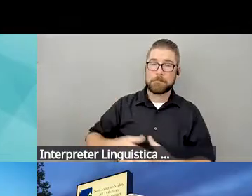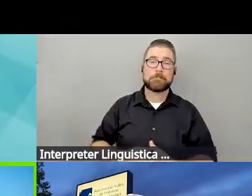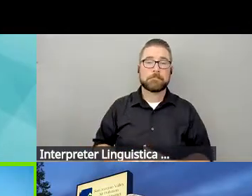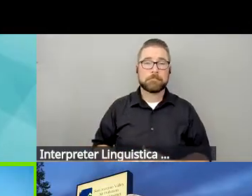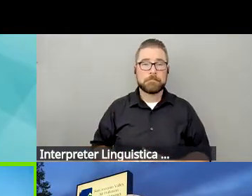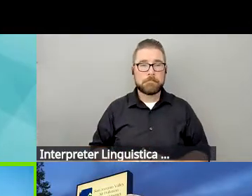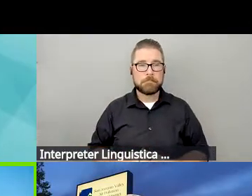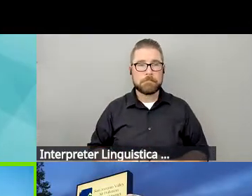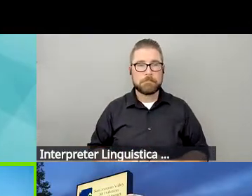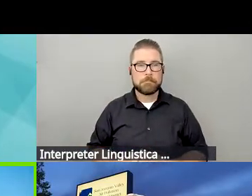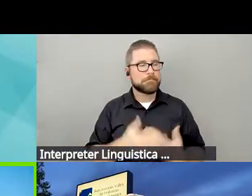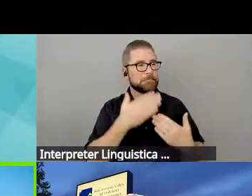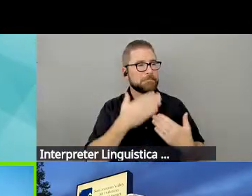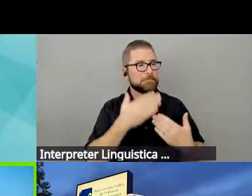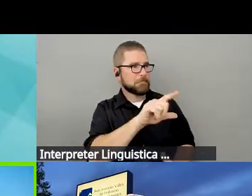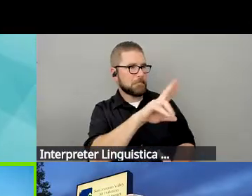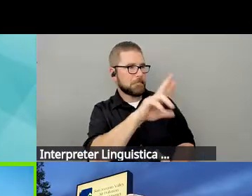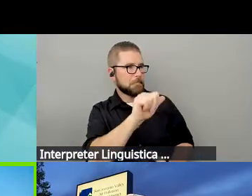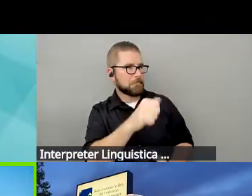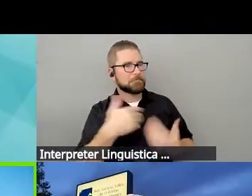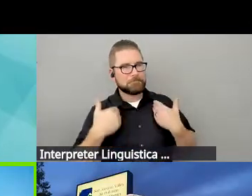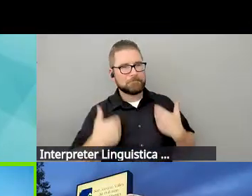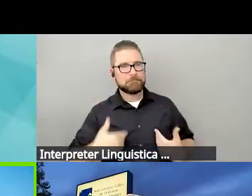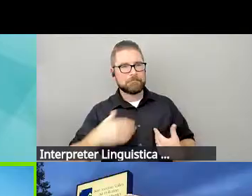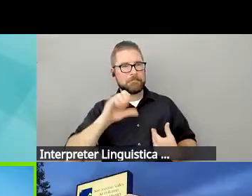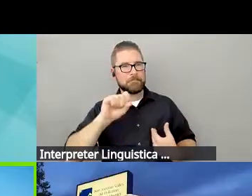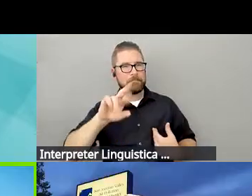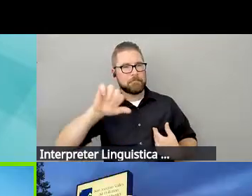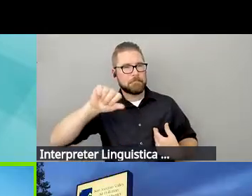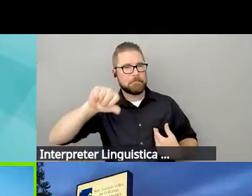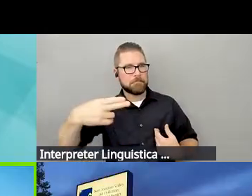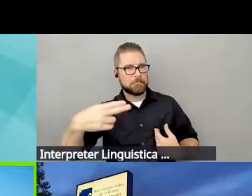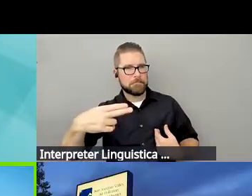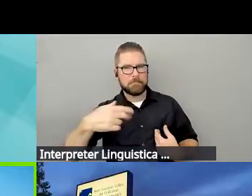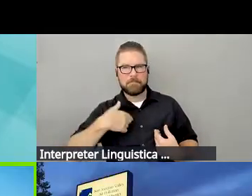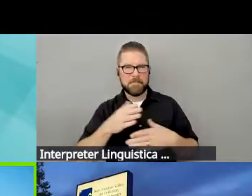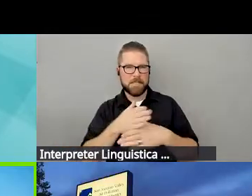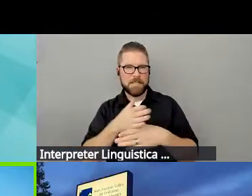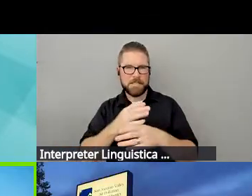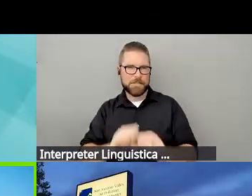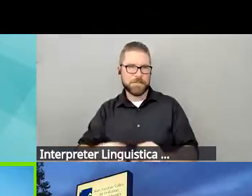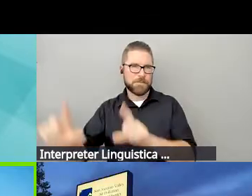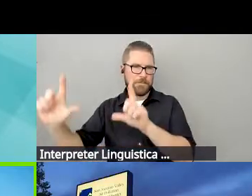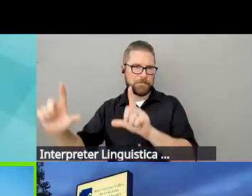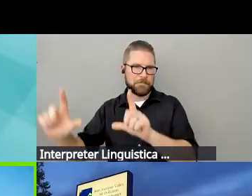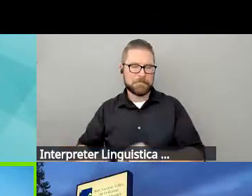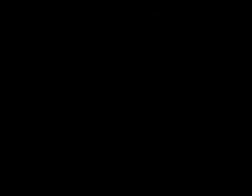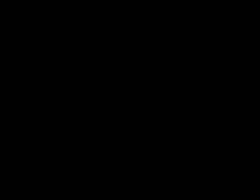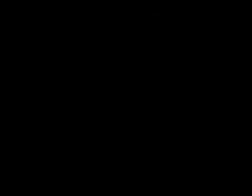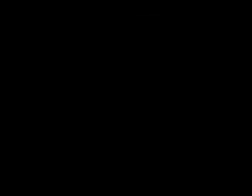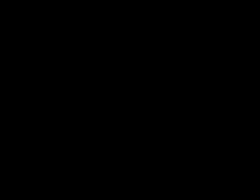Thank you, Laura. This is Sarah. Let me share my screen here.